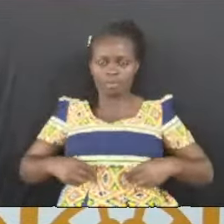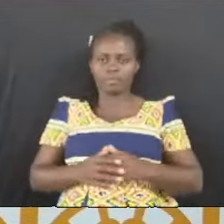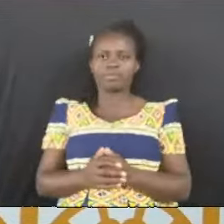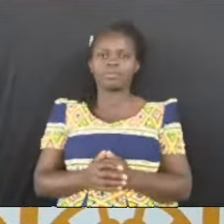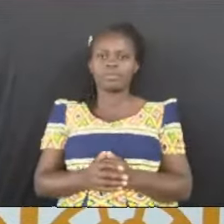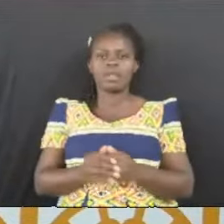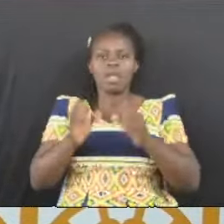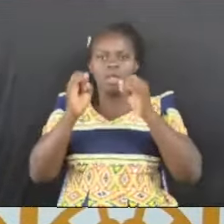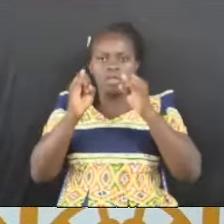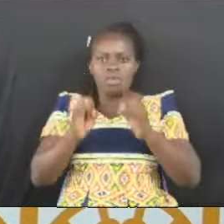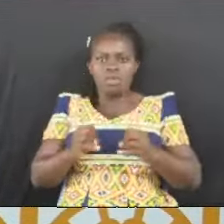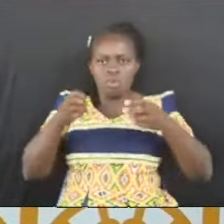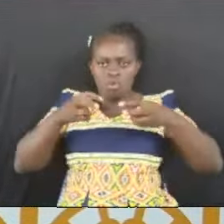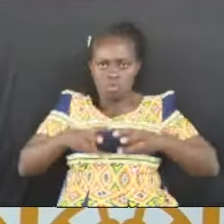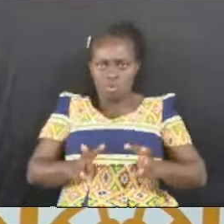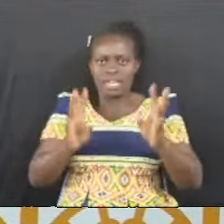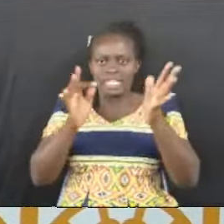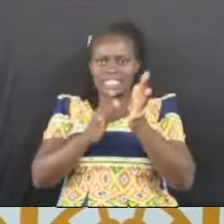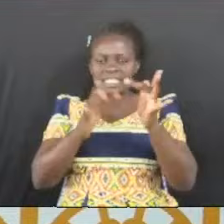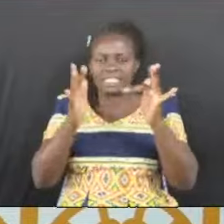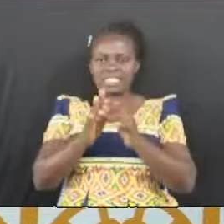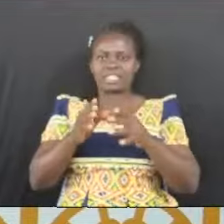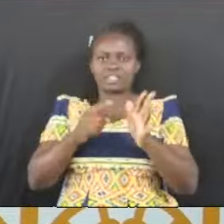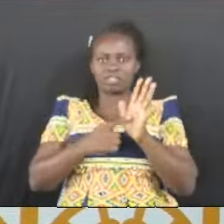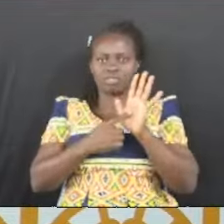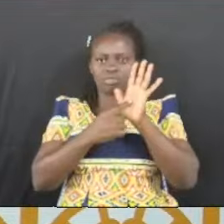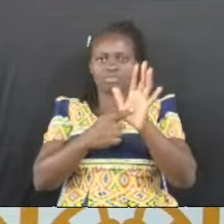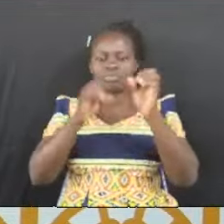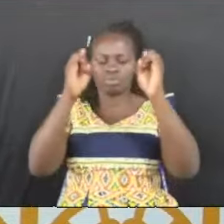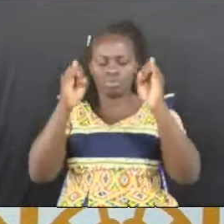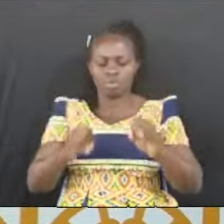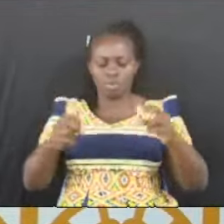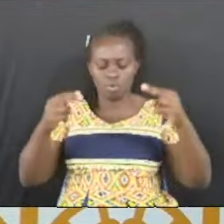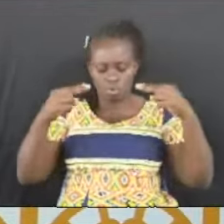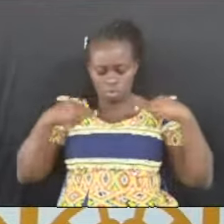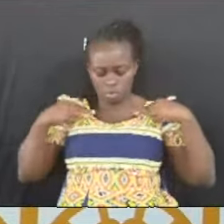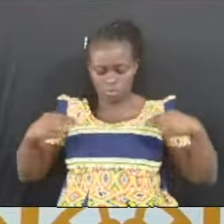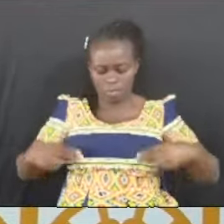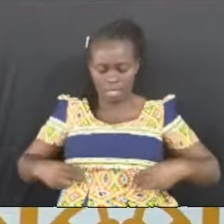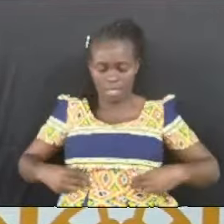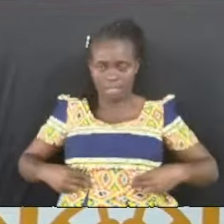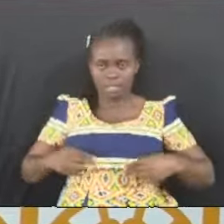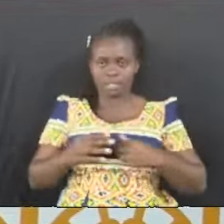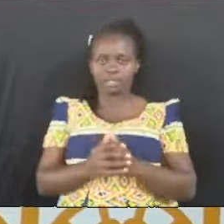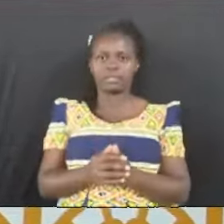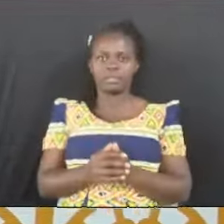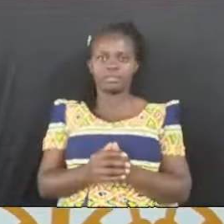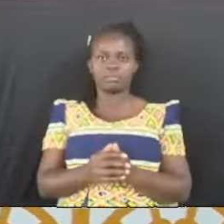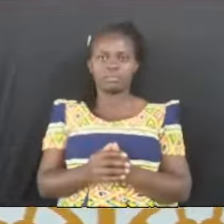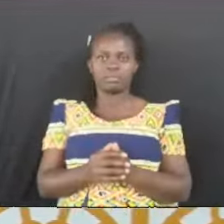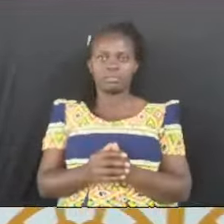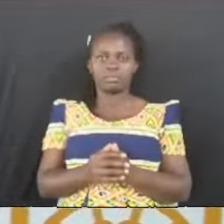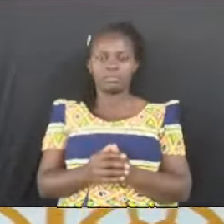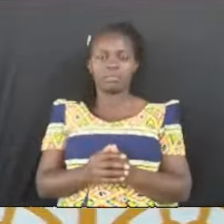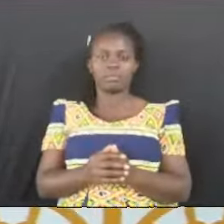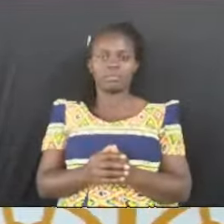showed what this new humanity consists of. You see, the Gospel of